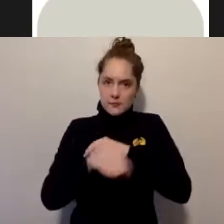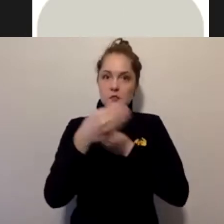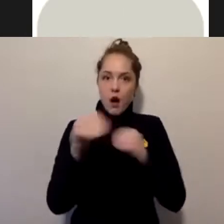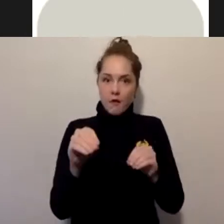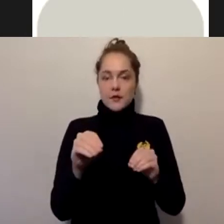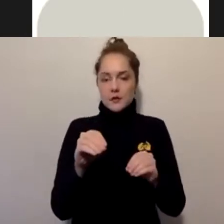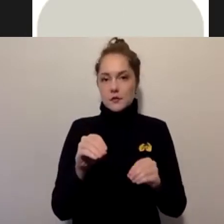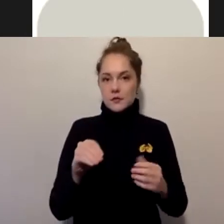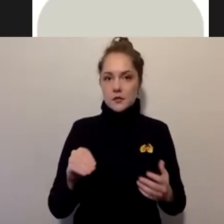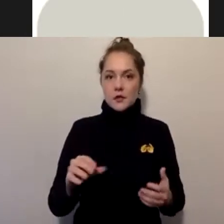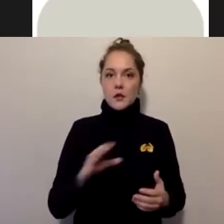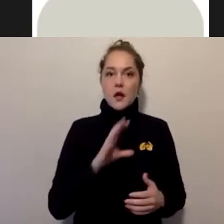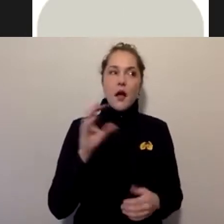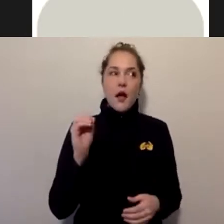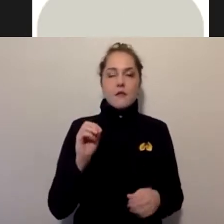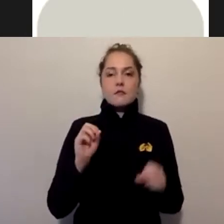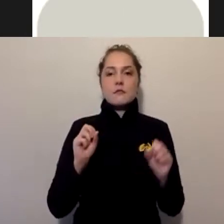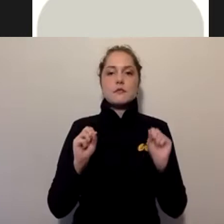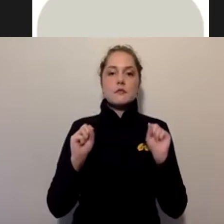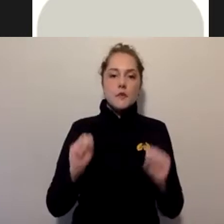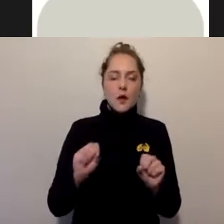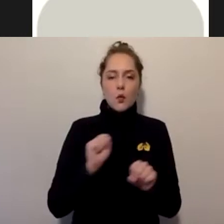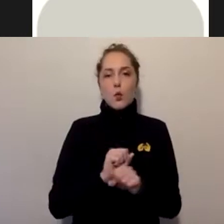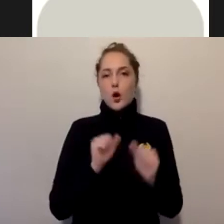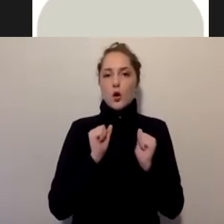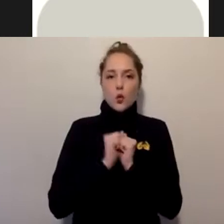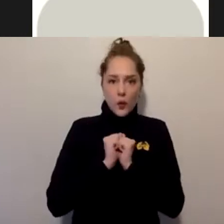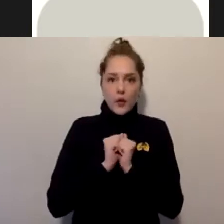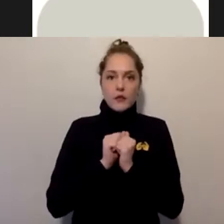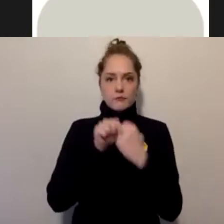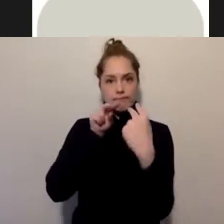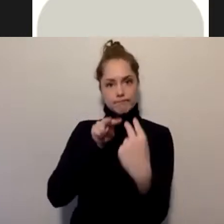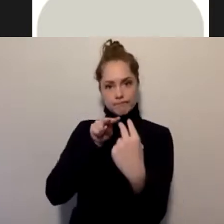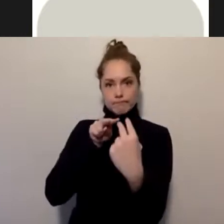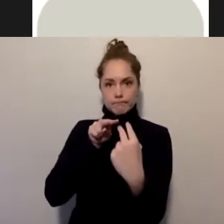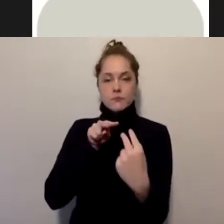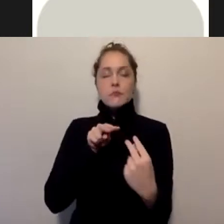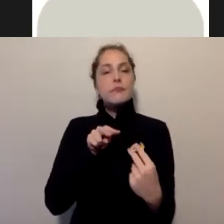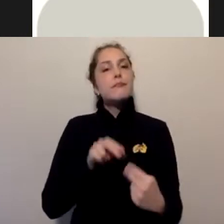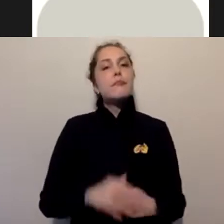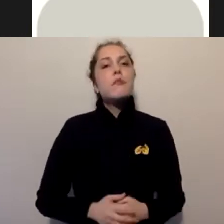office and to be able to work with us eye to eye. One of the things I did